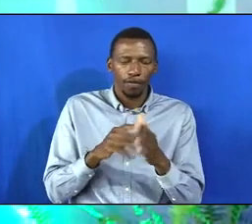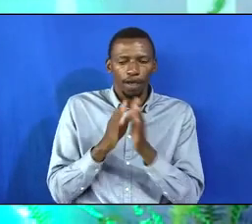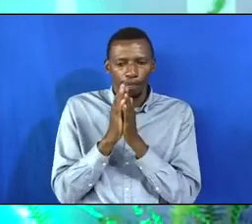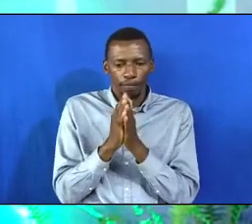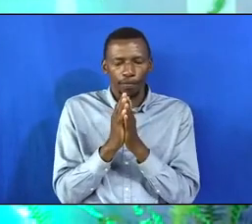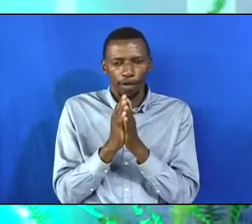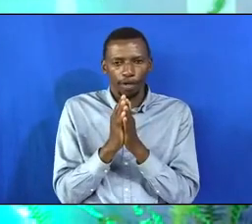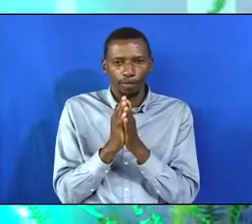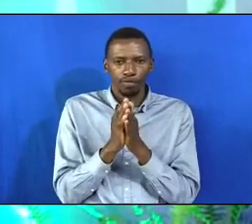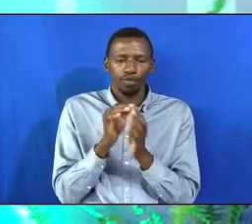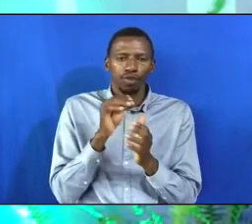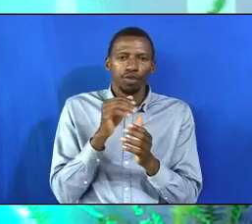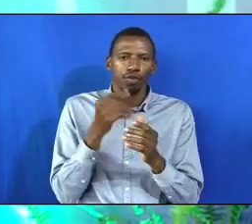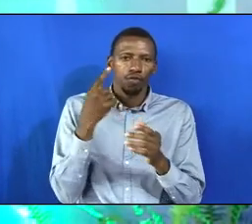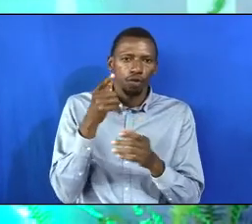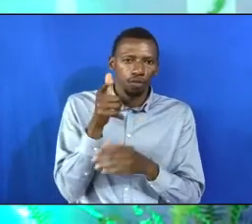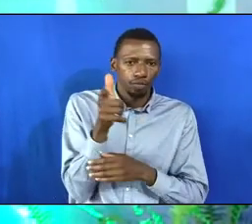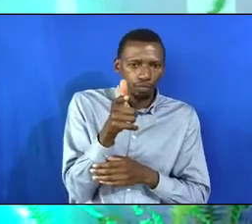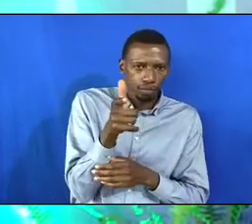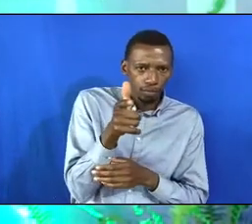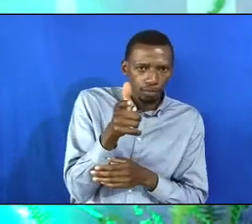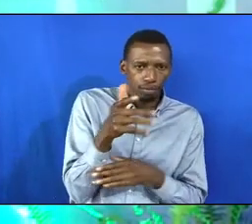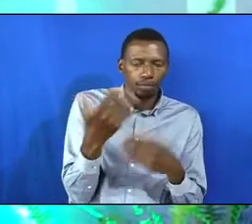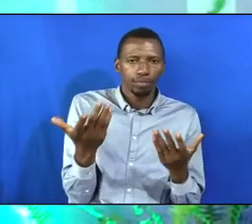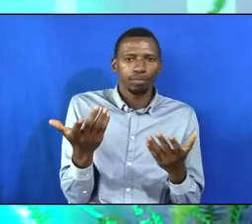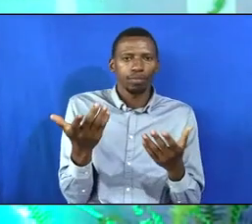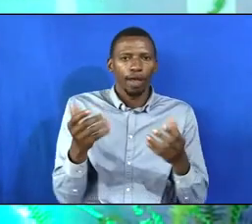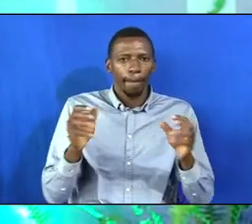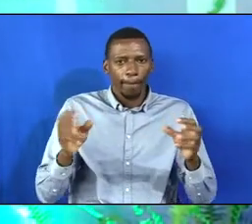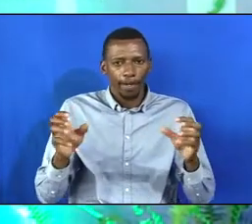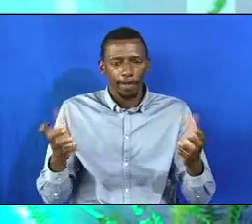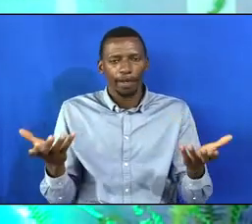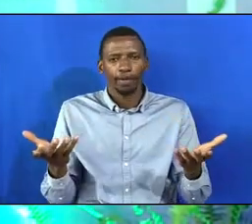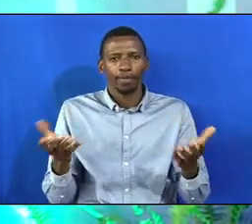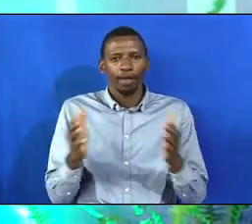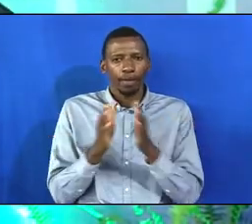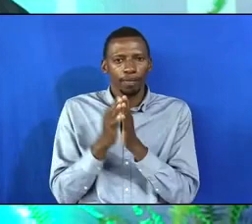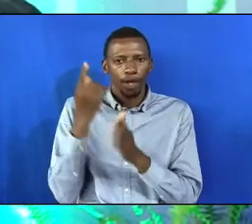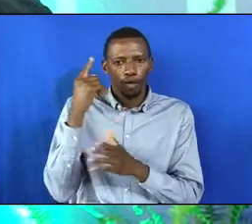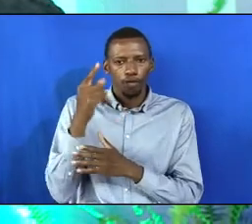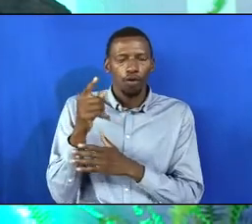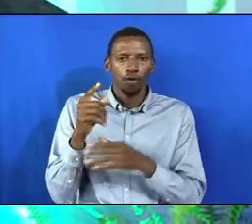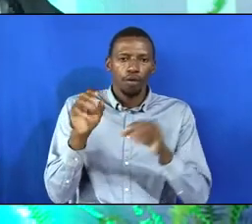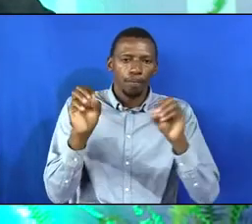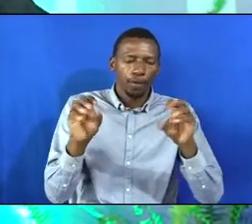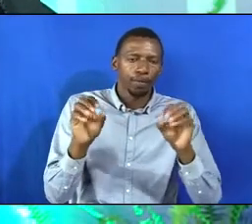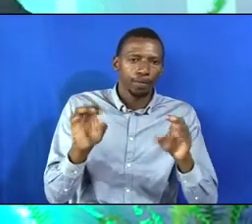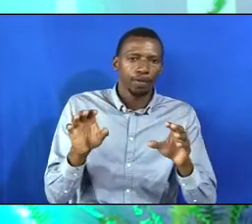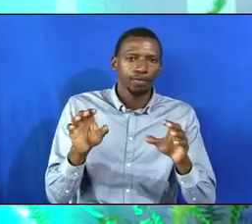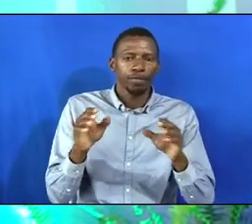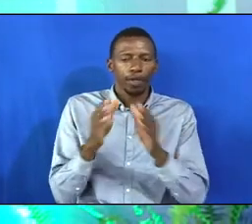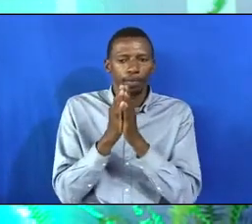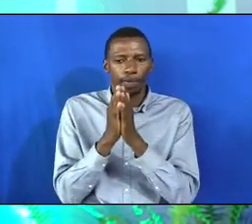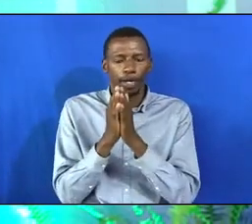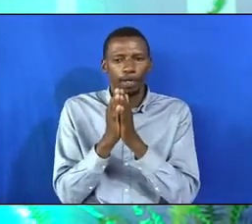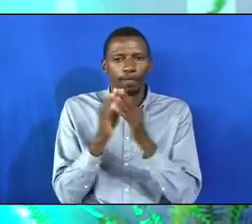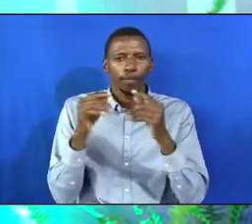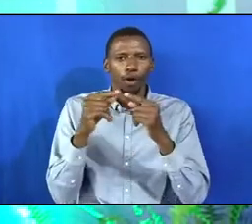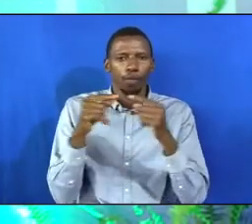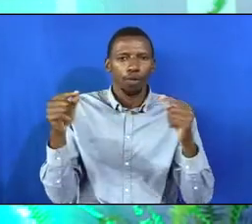distractions. Pray for the media program here. Pray for the speaker here. Pray for against the spirits of confusion and